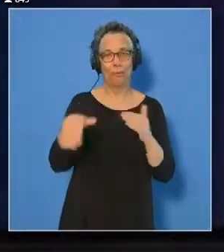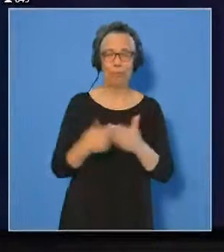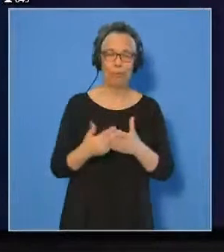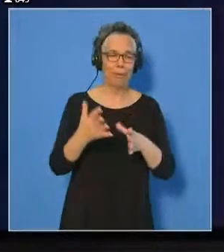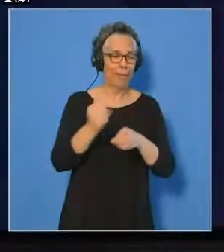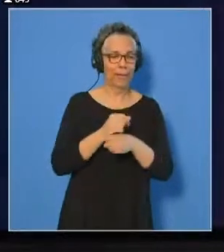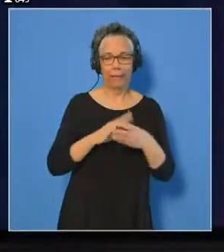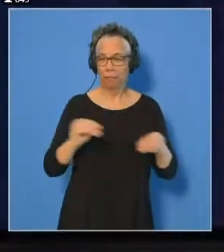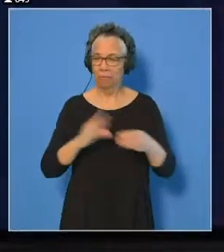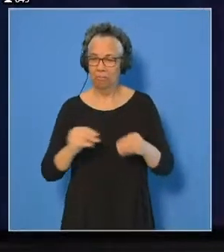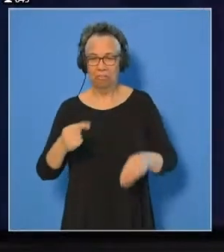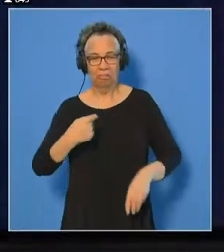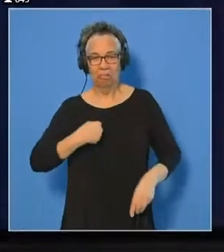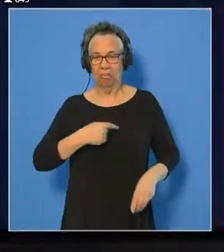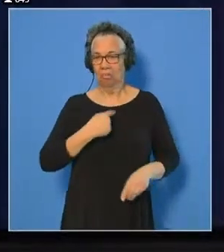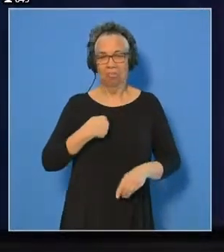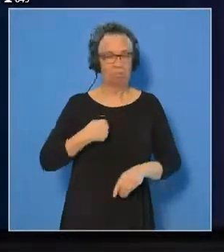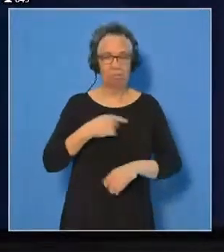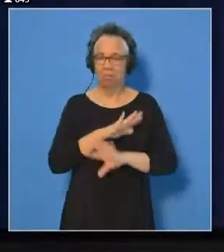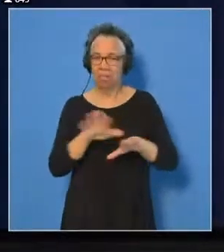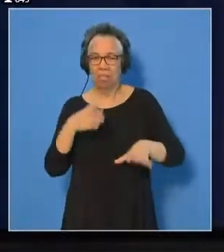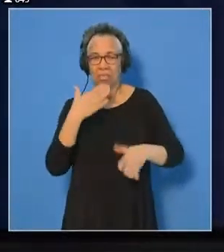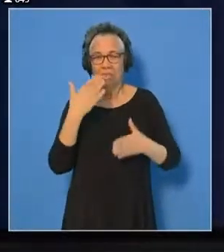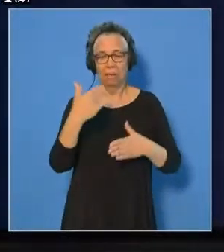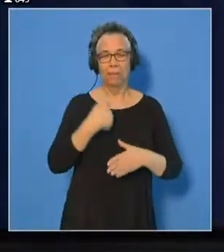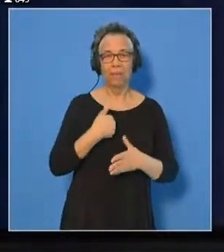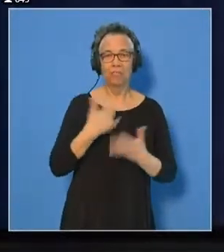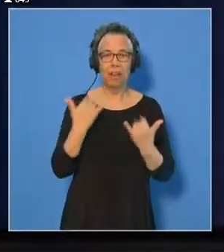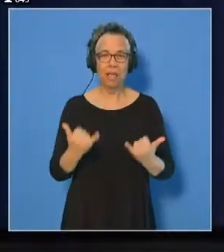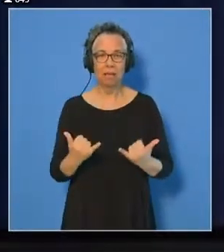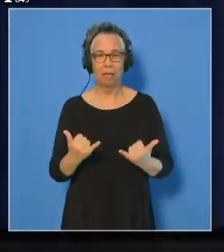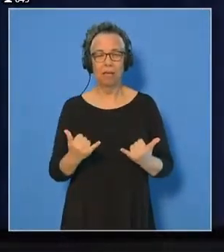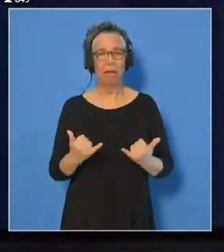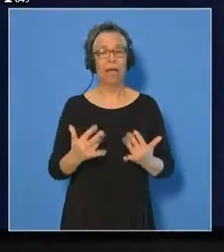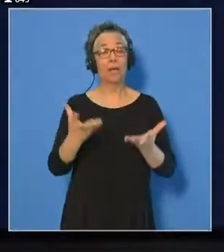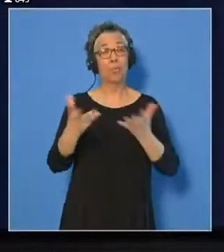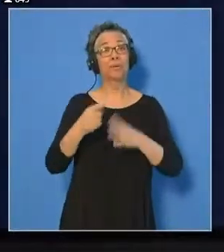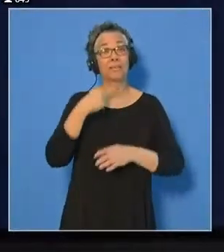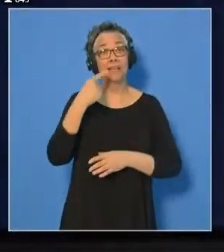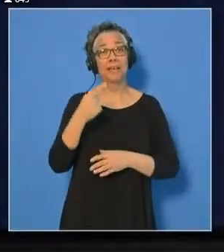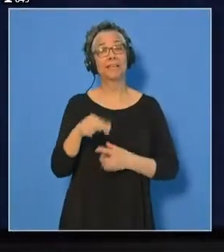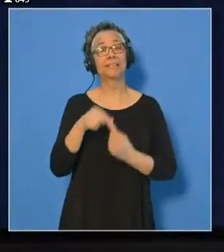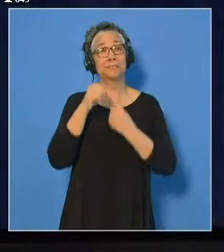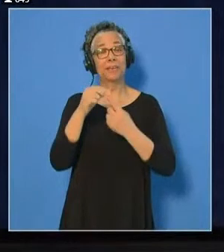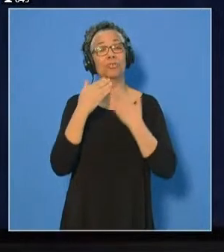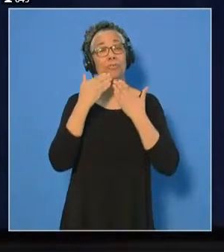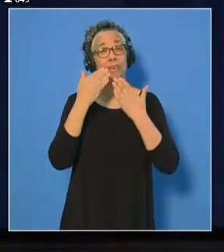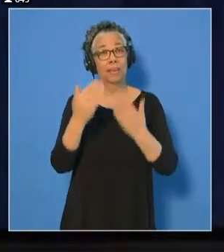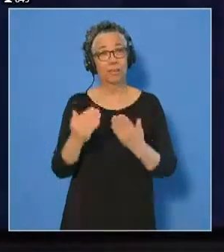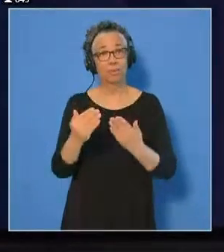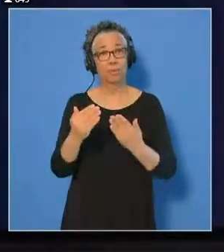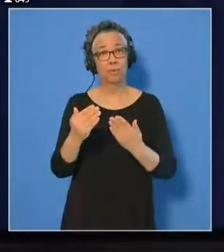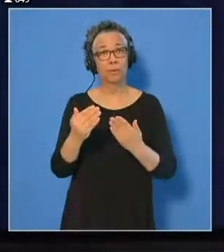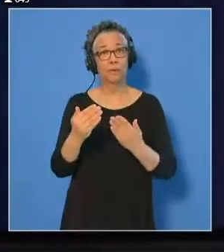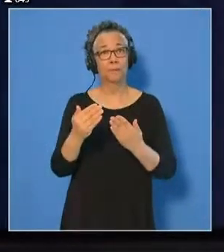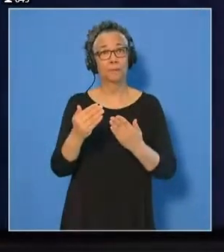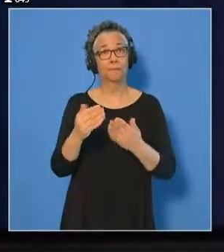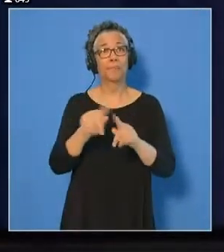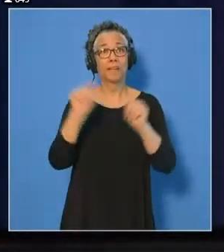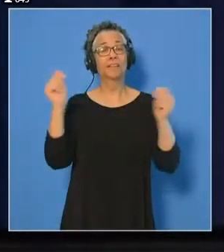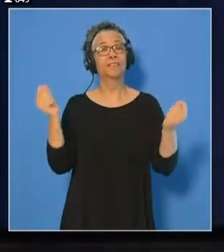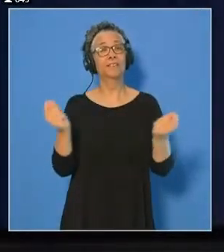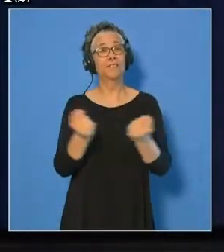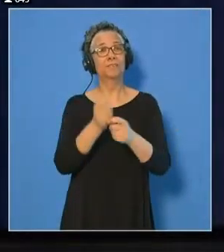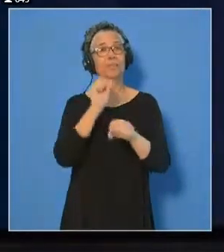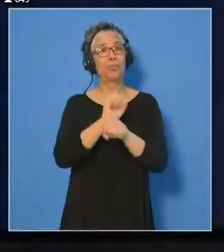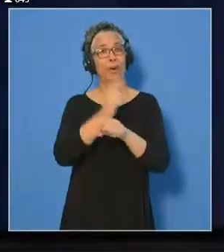messages, well, you didn't thank me today, you didn't thank me today, all the rest. I do want to say a special thank you to the team that